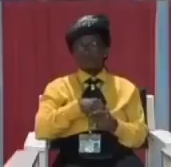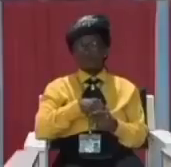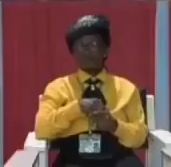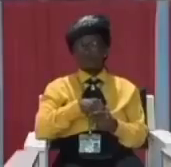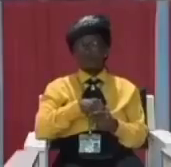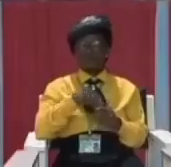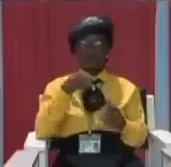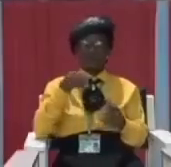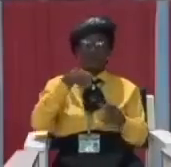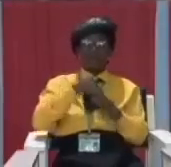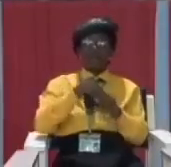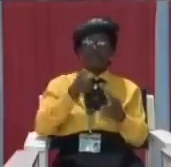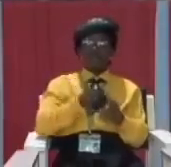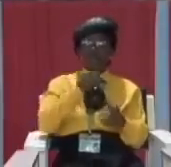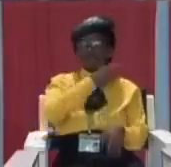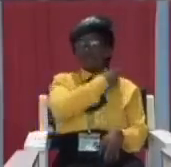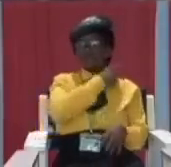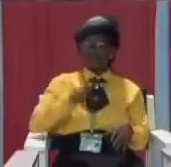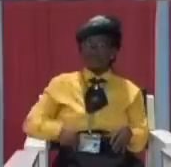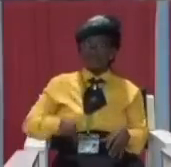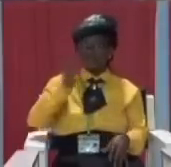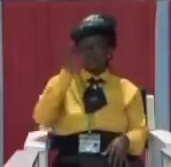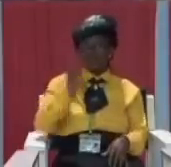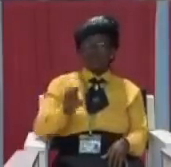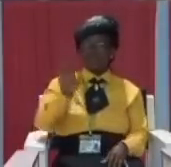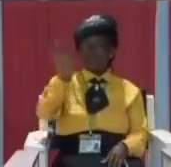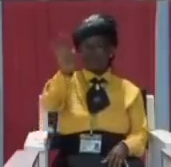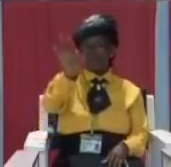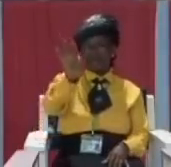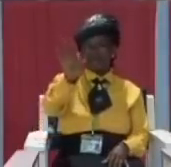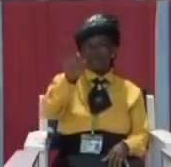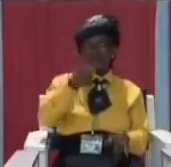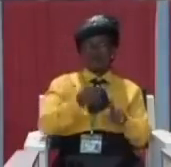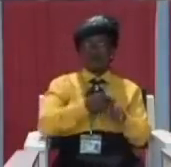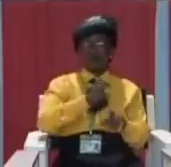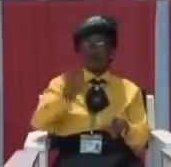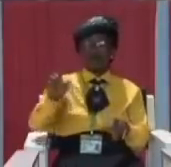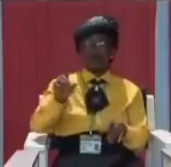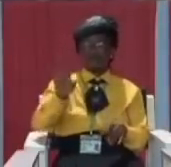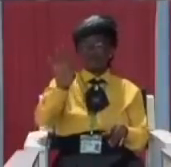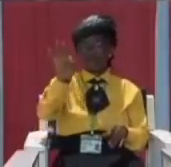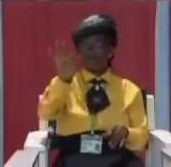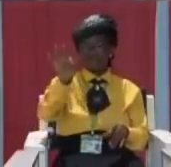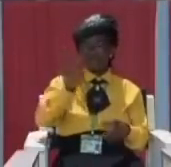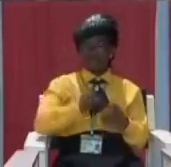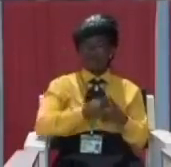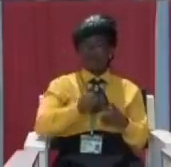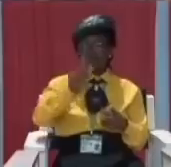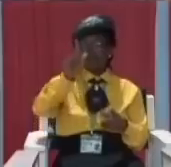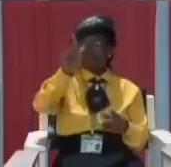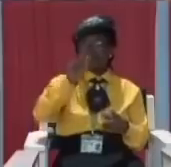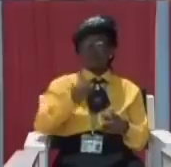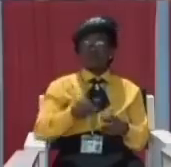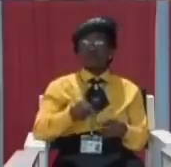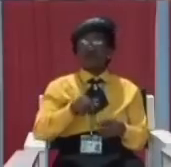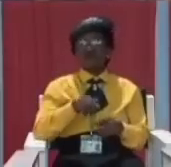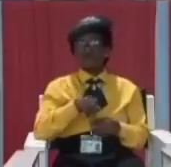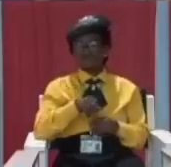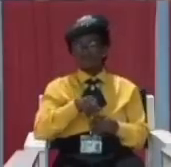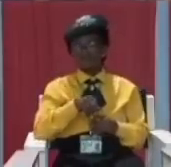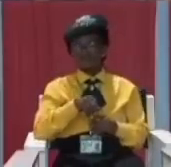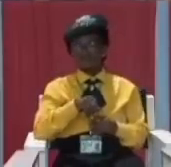In 1 Kings chapter 19, from verse 19 to 21, 1 Kings 19, from verse 19